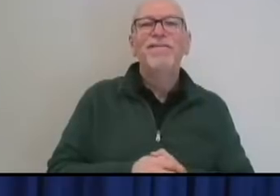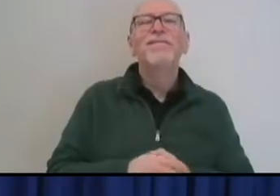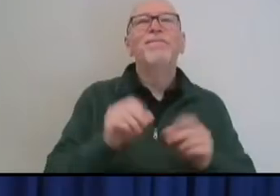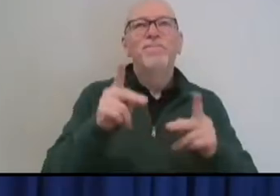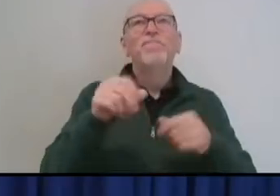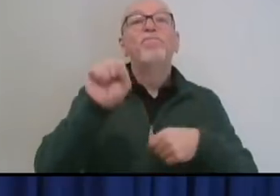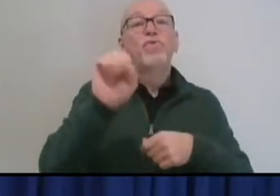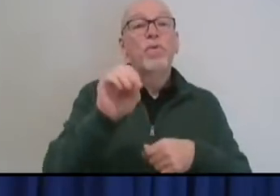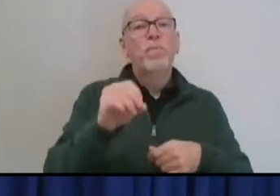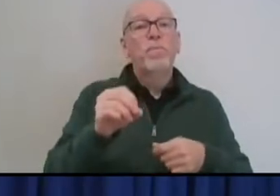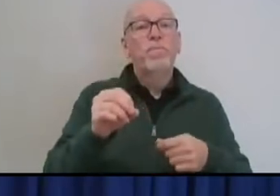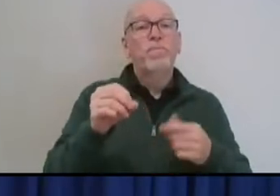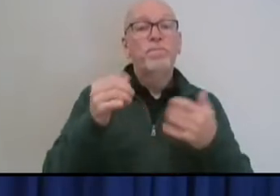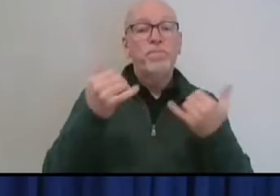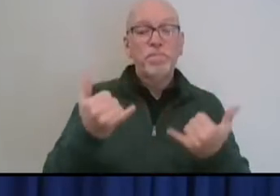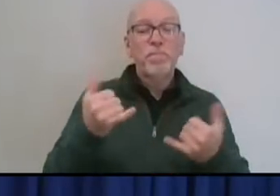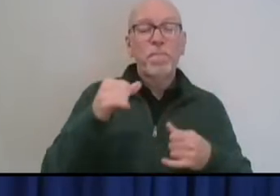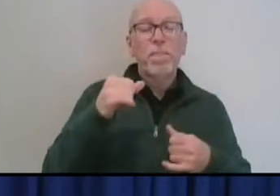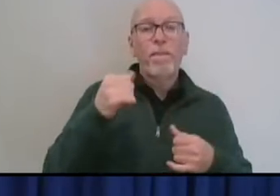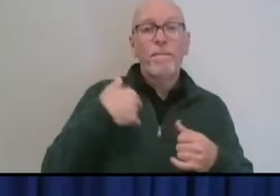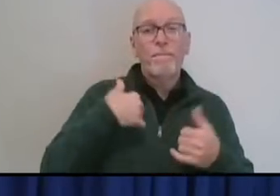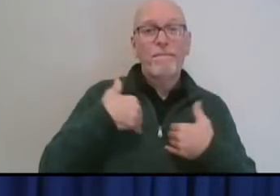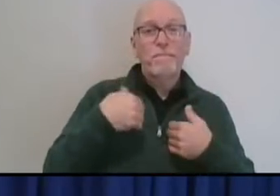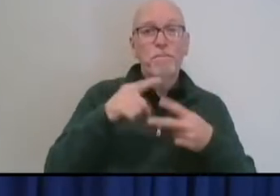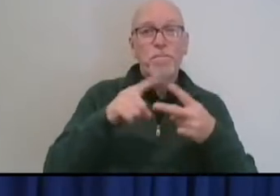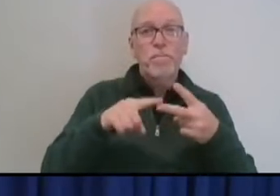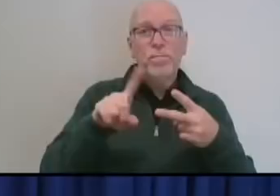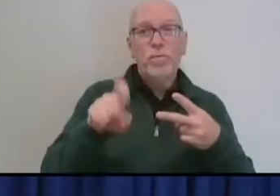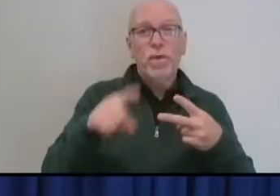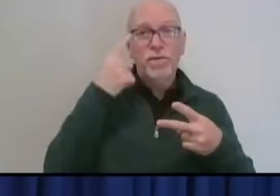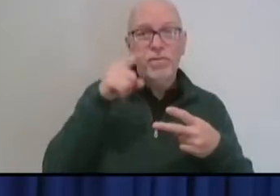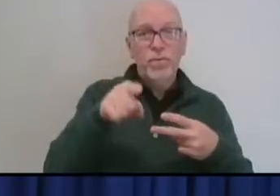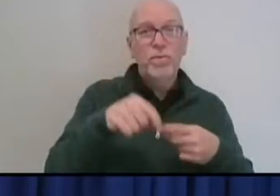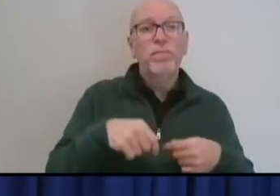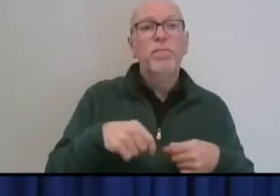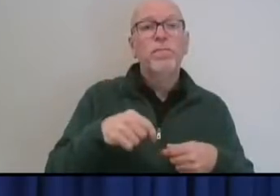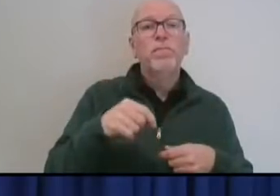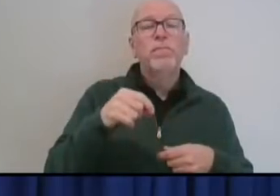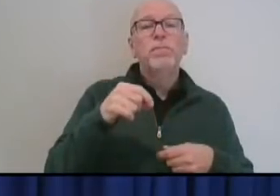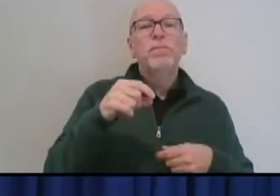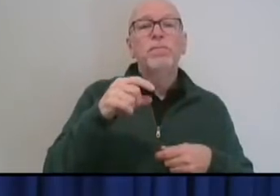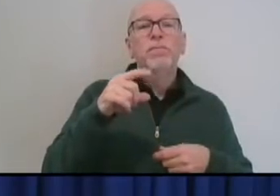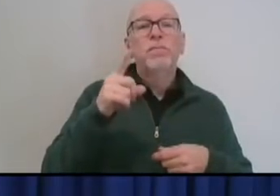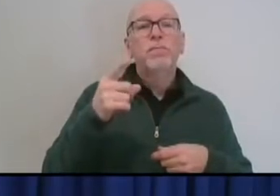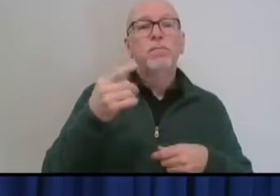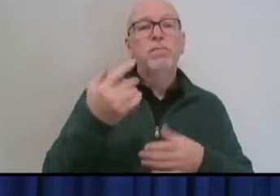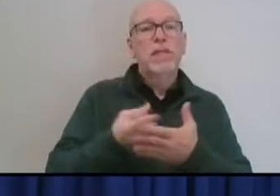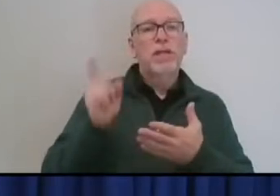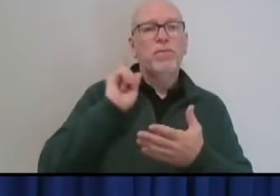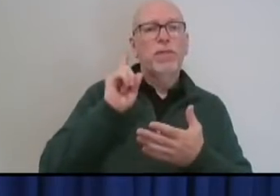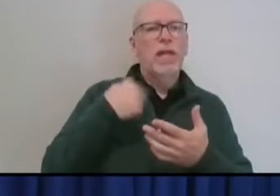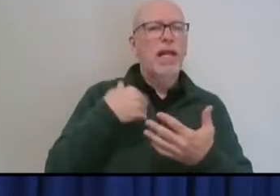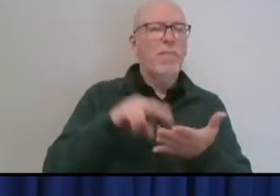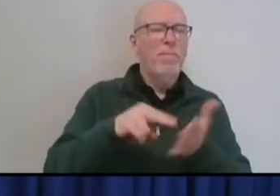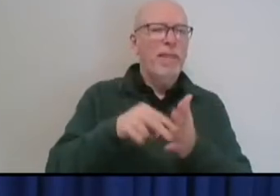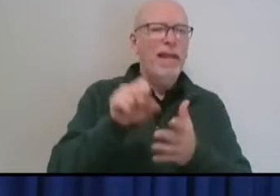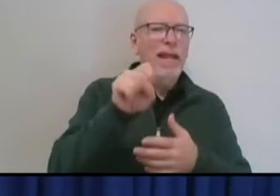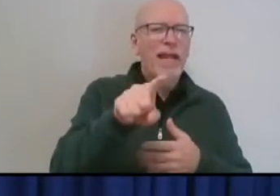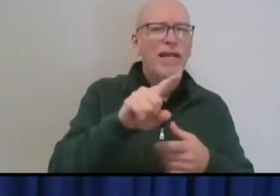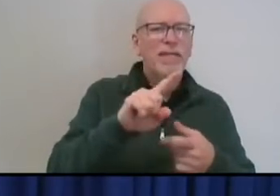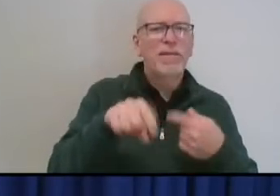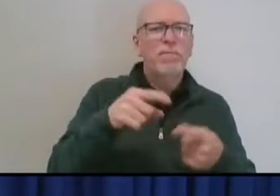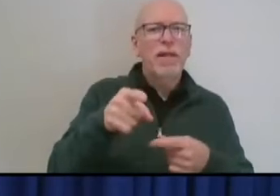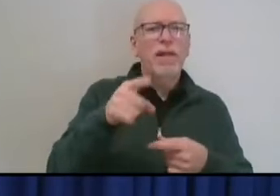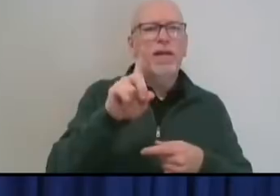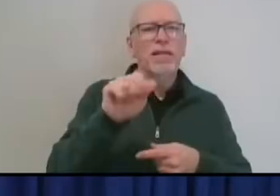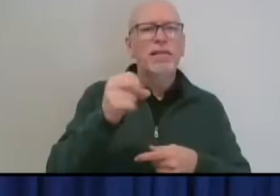Okay, so here we go. I have a couple of questions for you. So last week I wanted to ask you about the